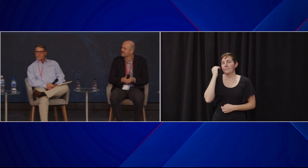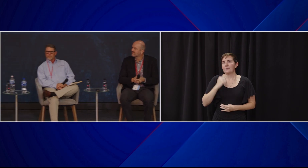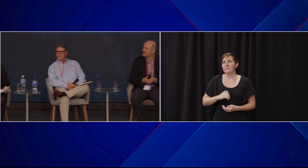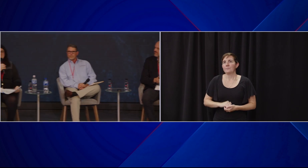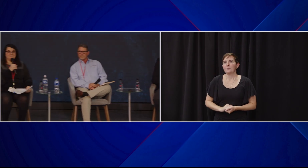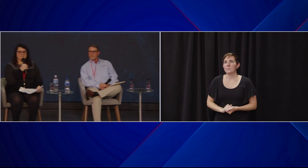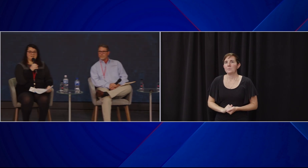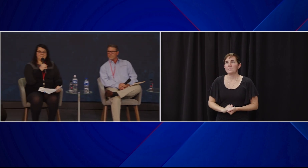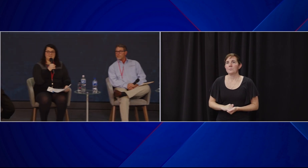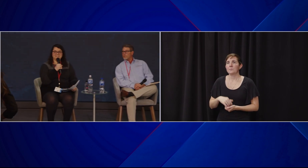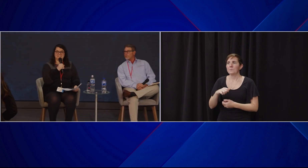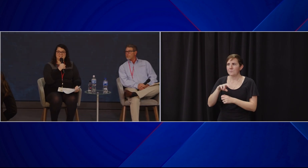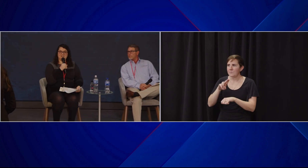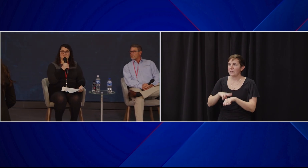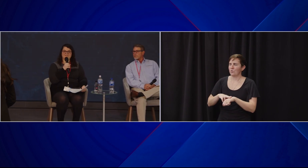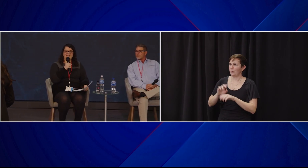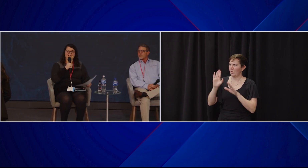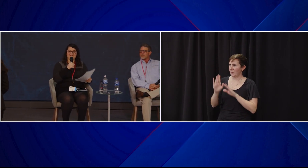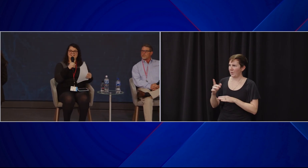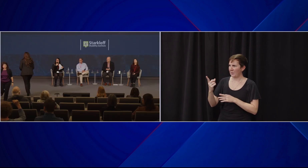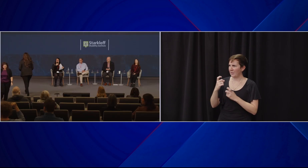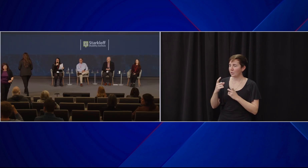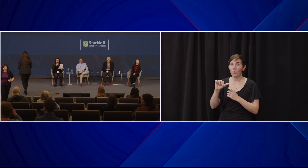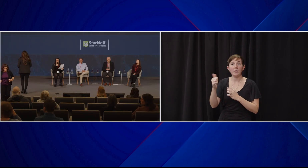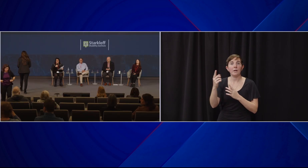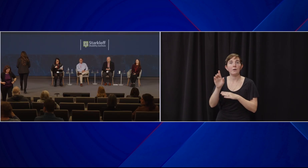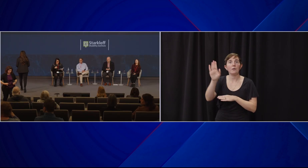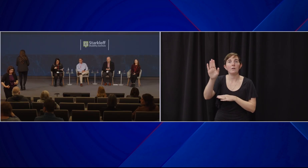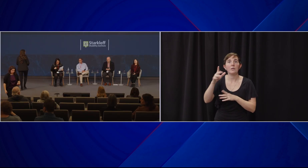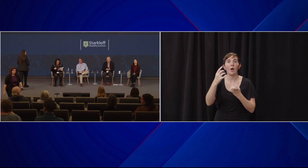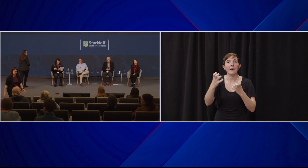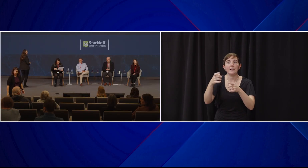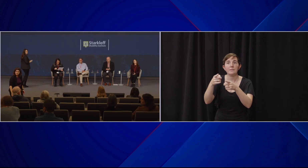Yeah, absolutely. Great question. Oh, we've got another one in the audience.